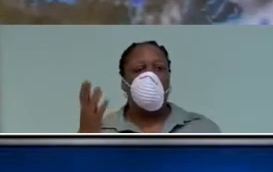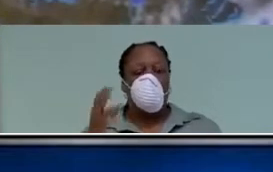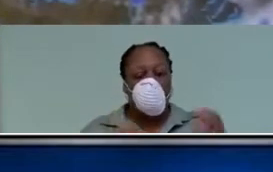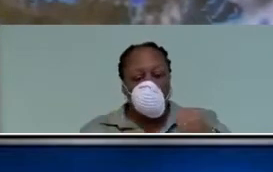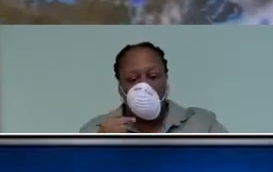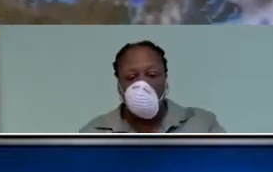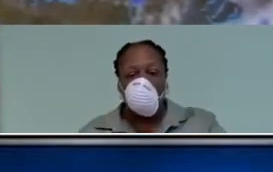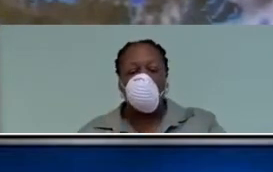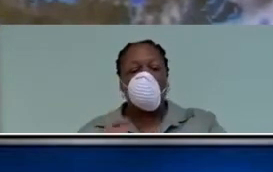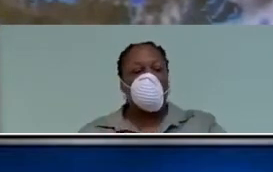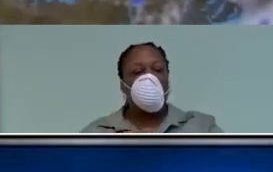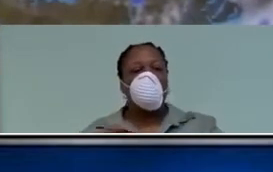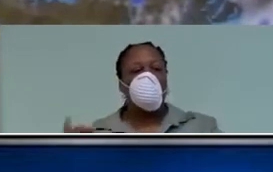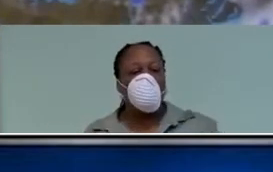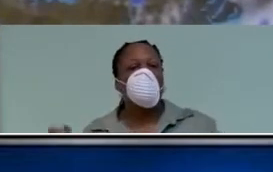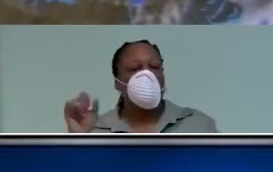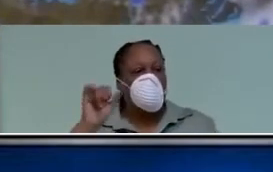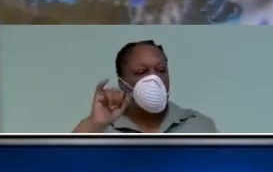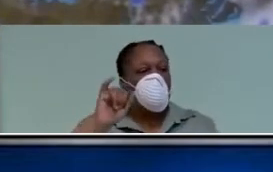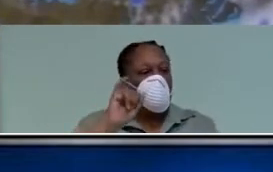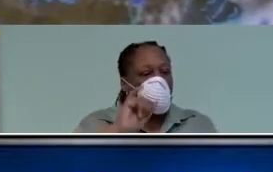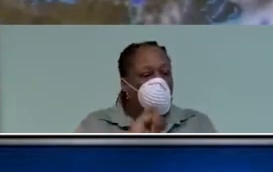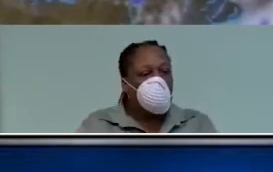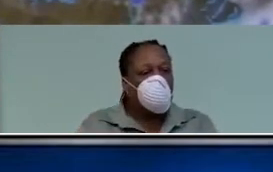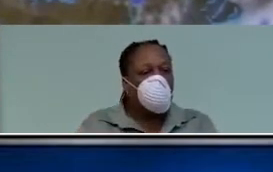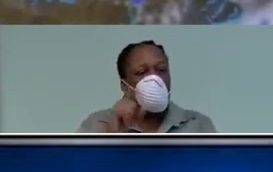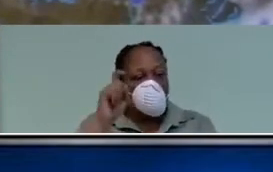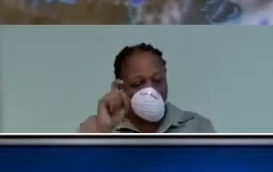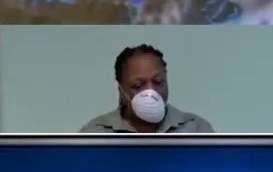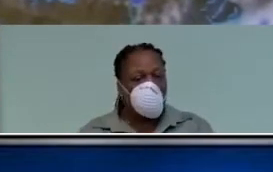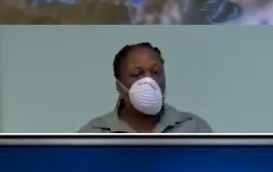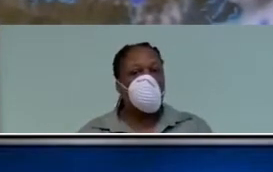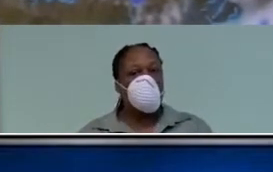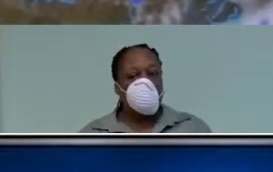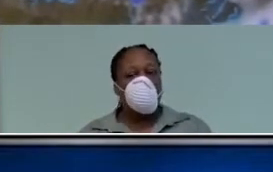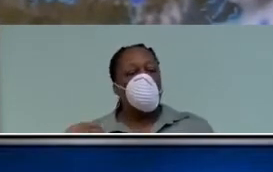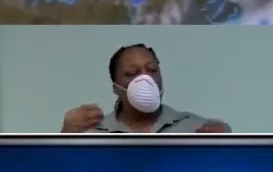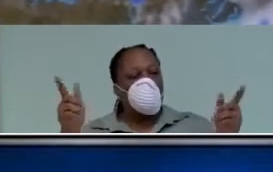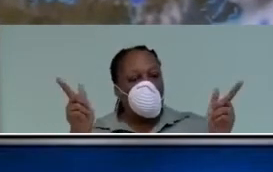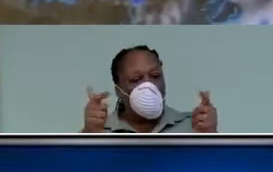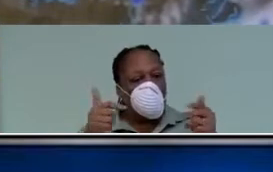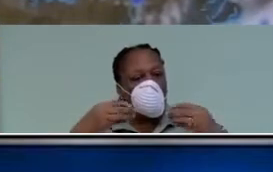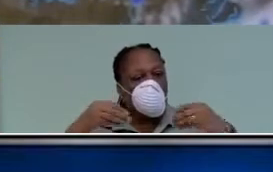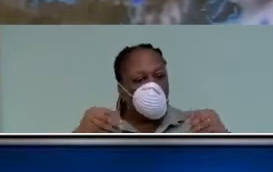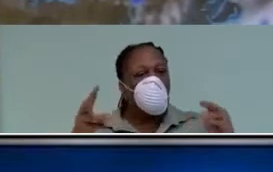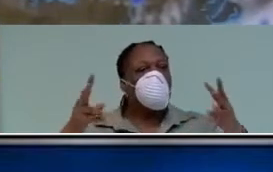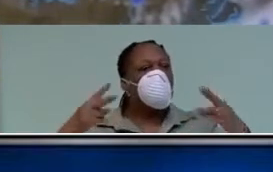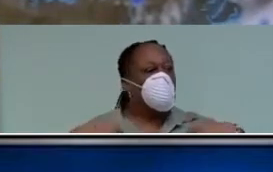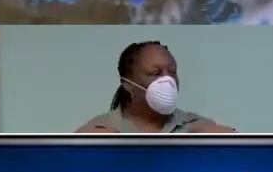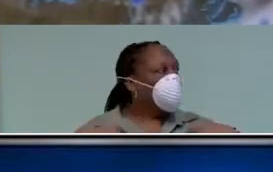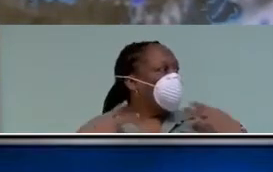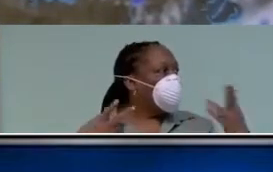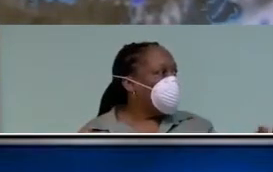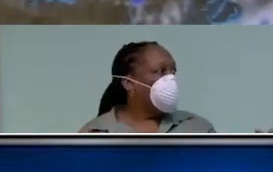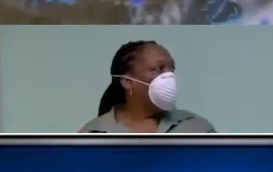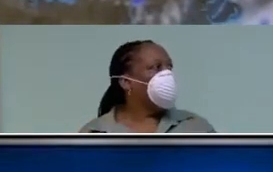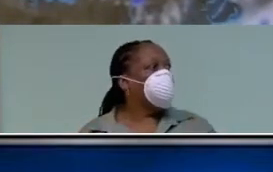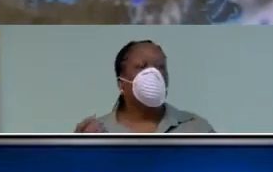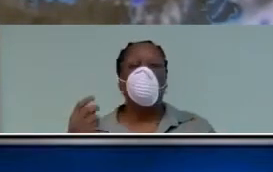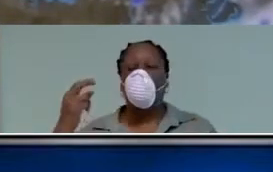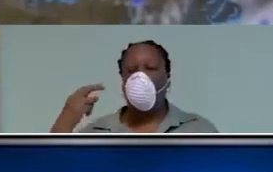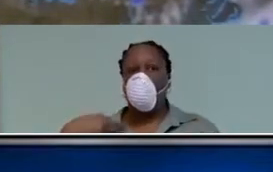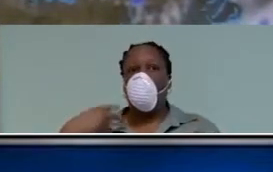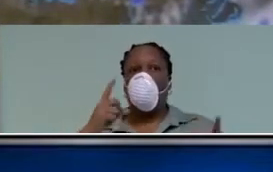you. Because those small shops carry those basics. Okay, so we'll speak about price. We will have